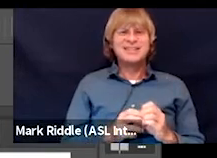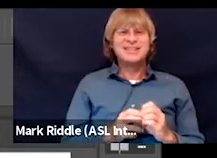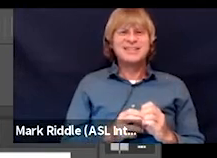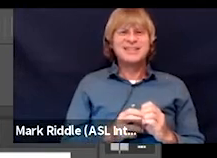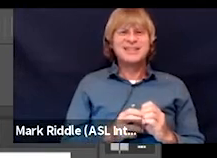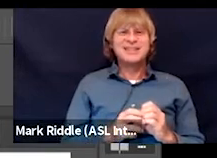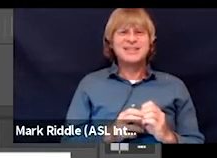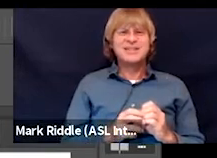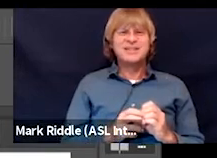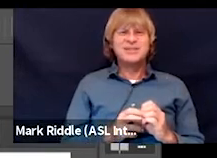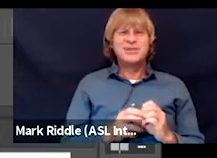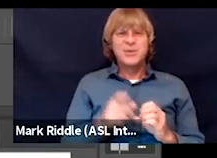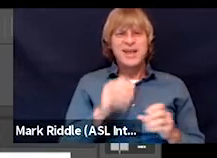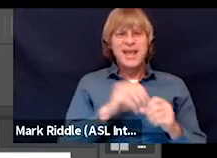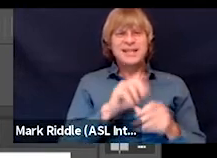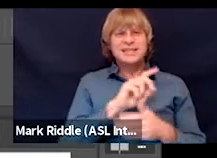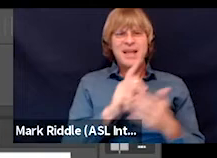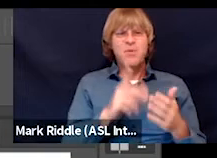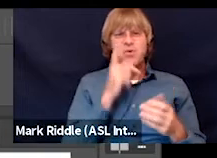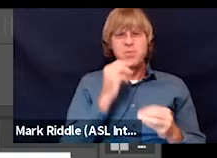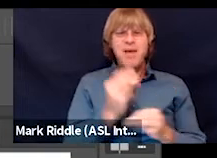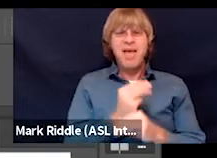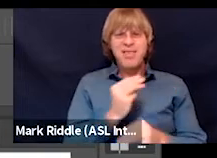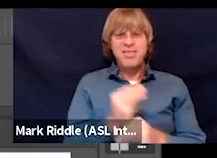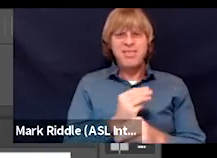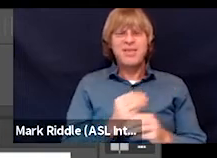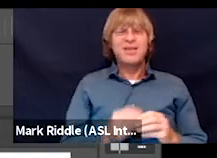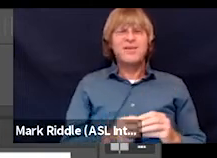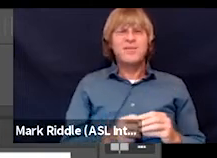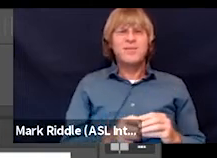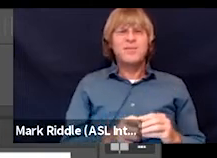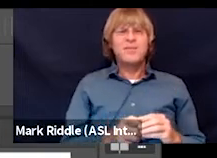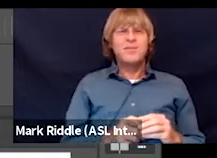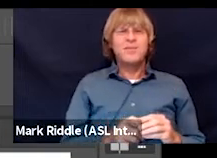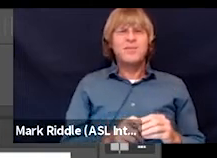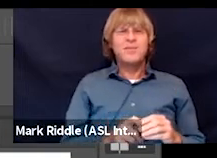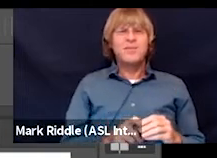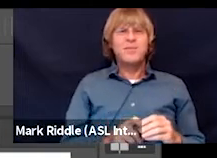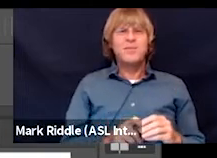So again, InDesign will do math for you.